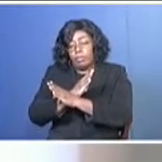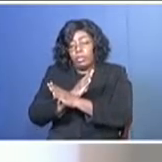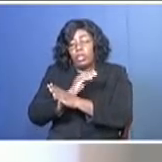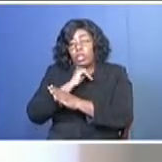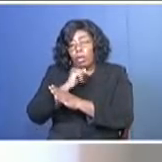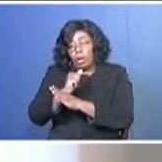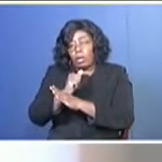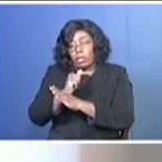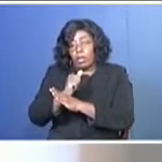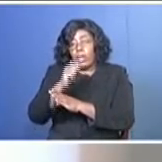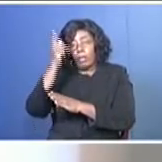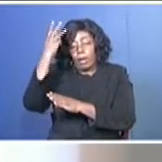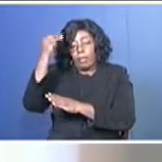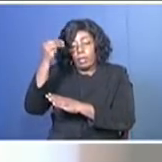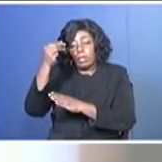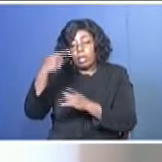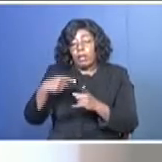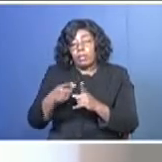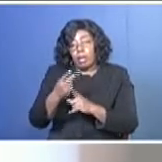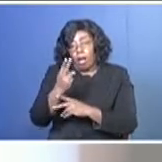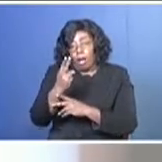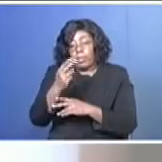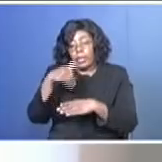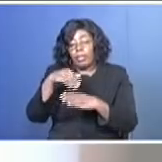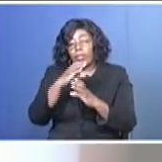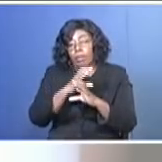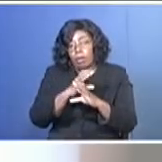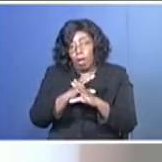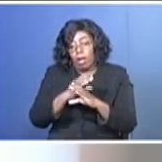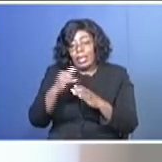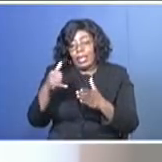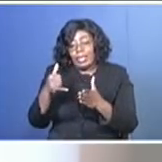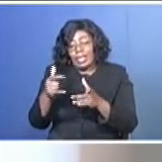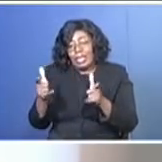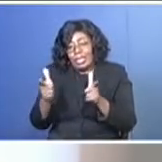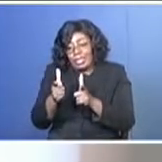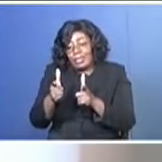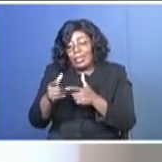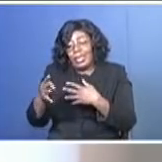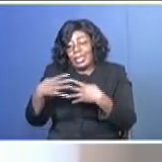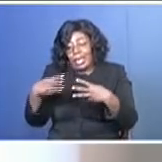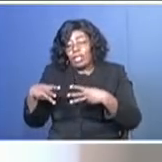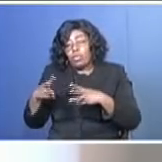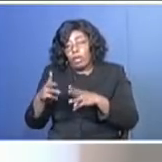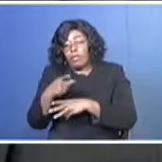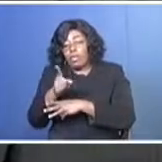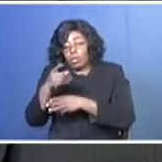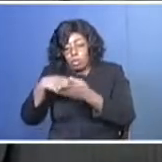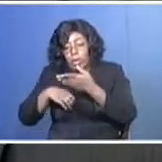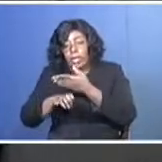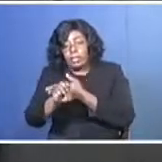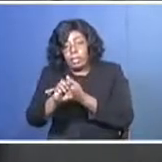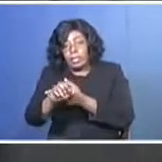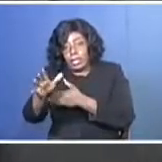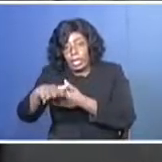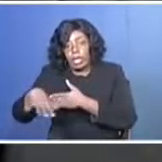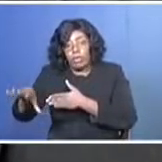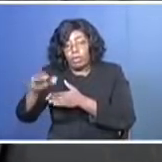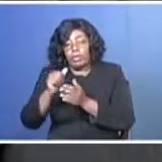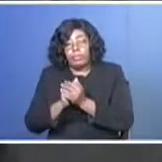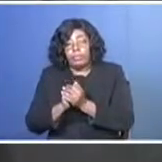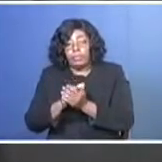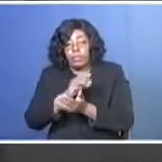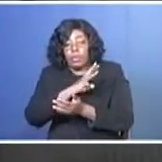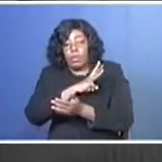Minister pulls up to park. And so it's a gateway and a control to people accessing the area. Watson says there